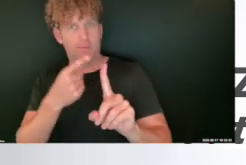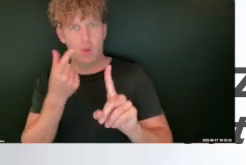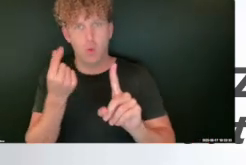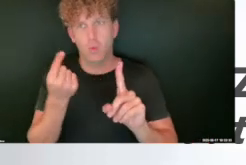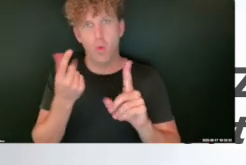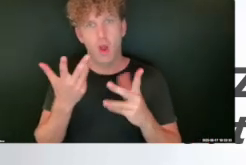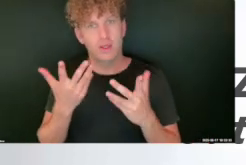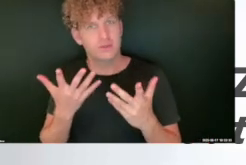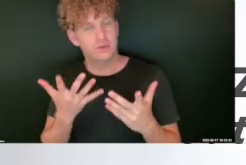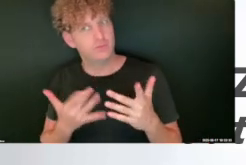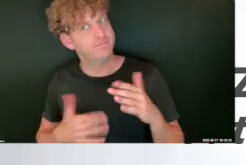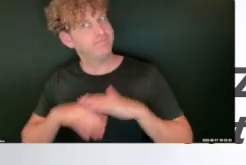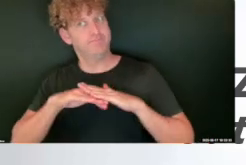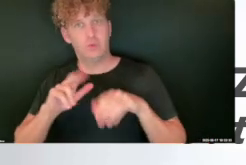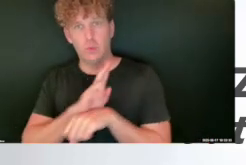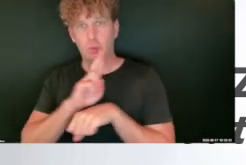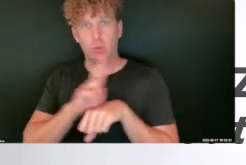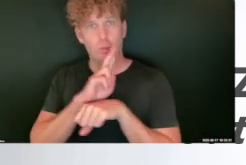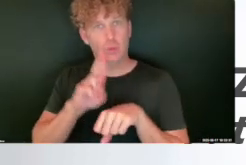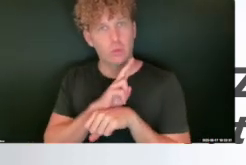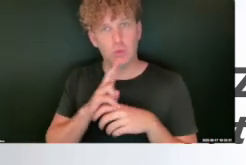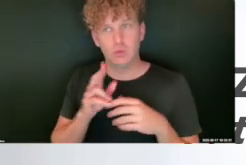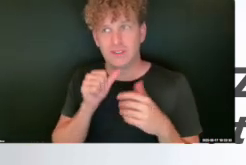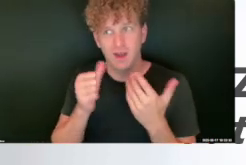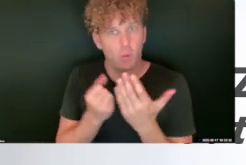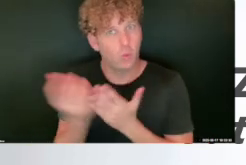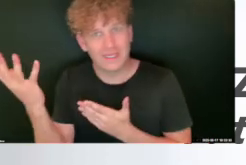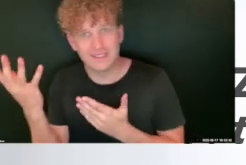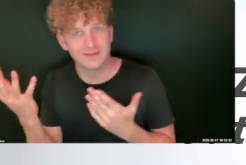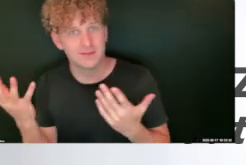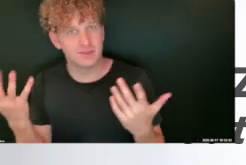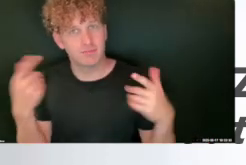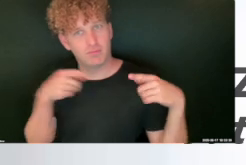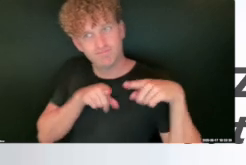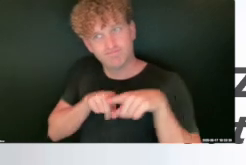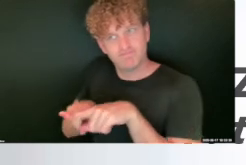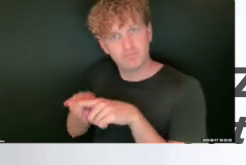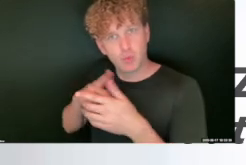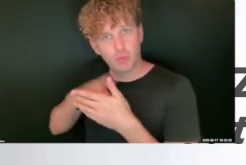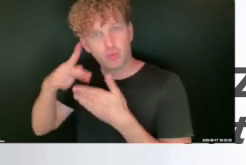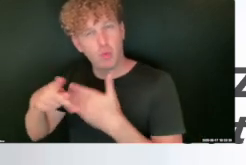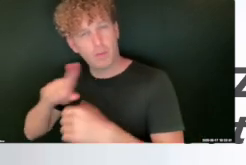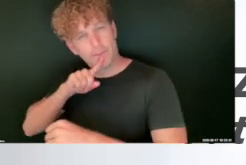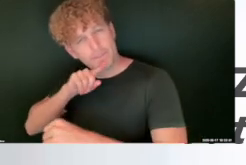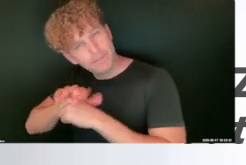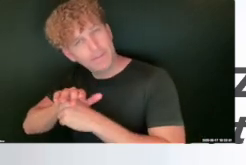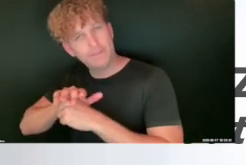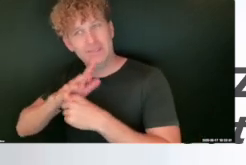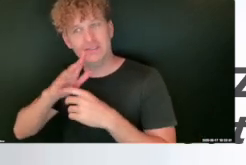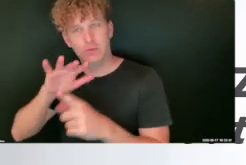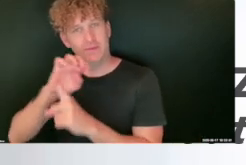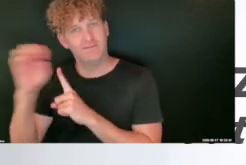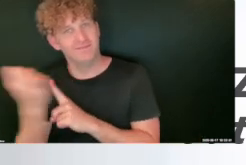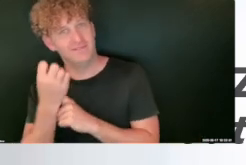Third pathway is reducing, C. This pathway also maximizes the available resources of the